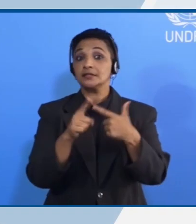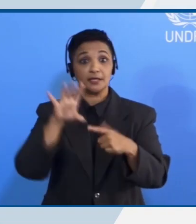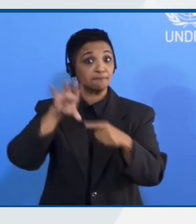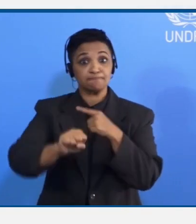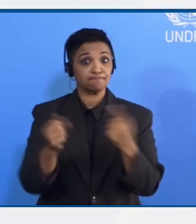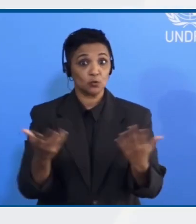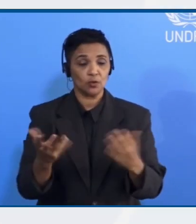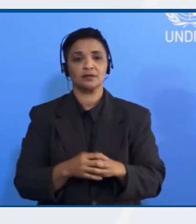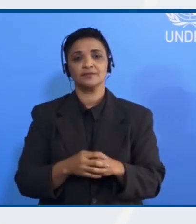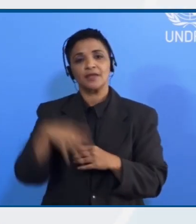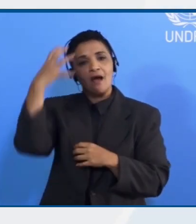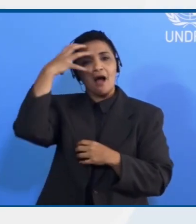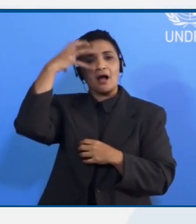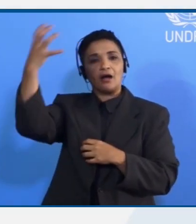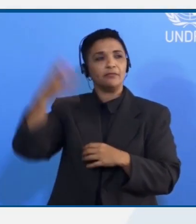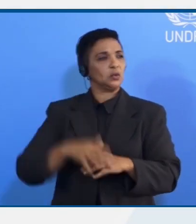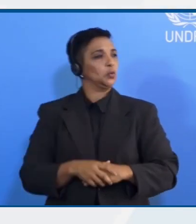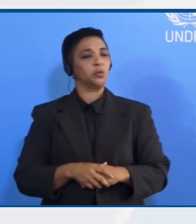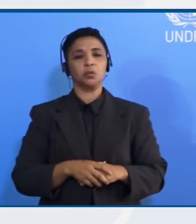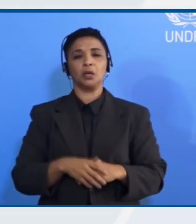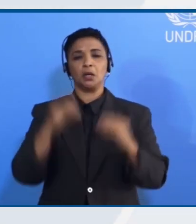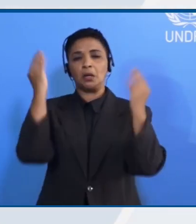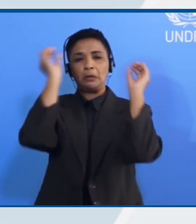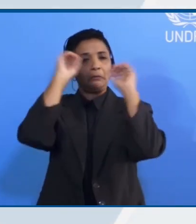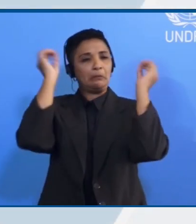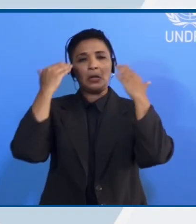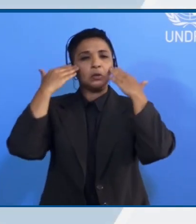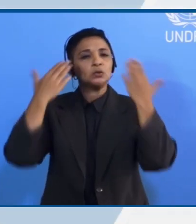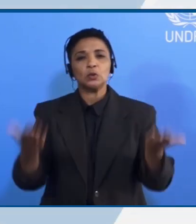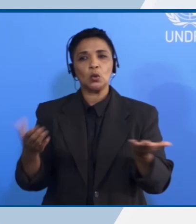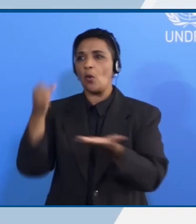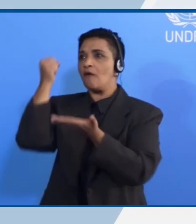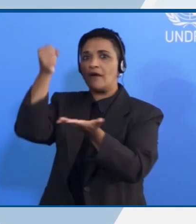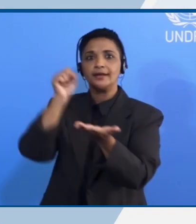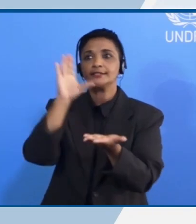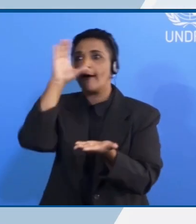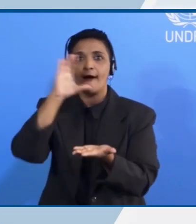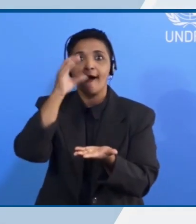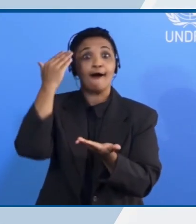the government had no idea of what kind of financial mechanisms were available.